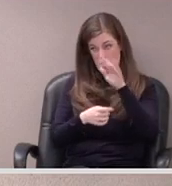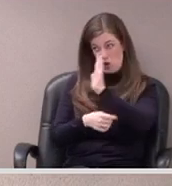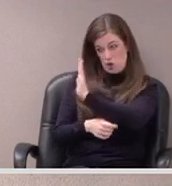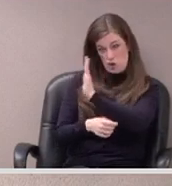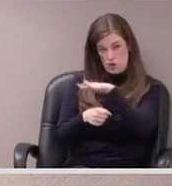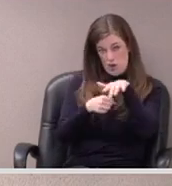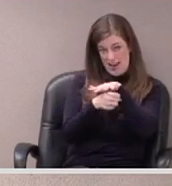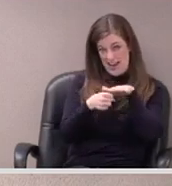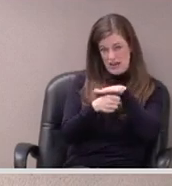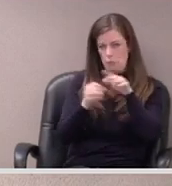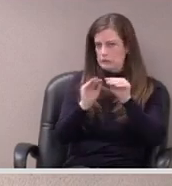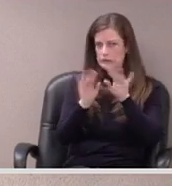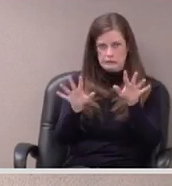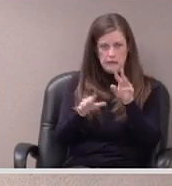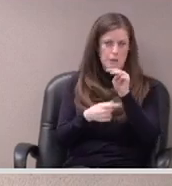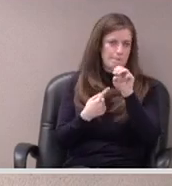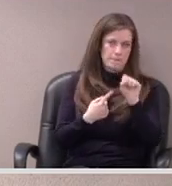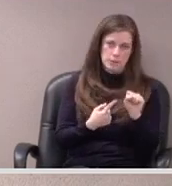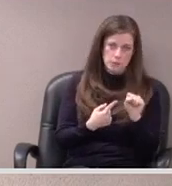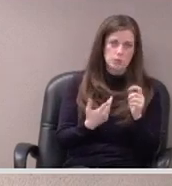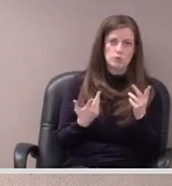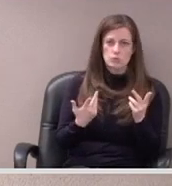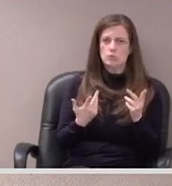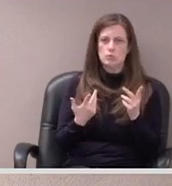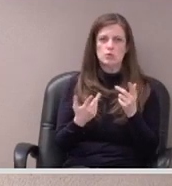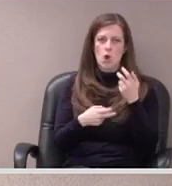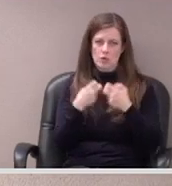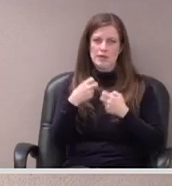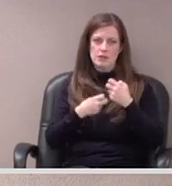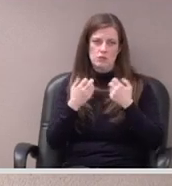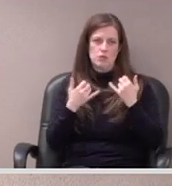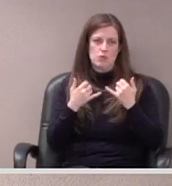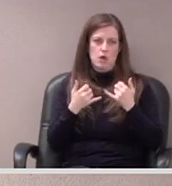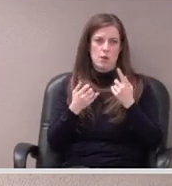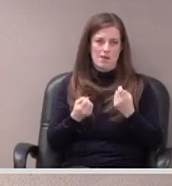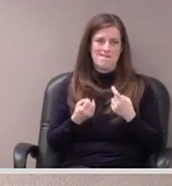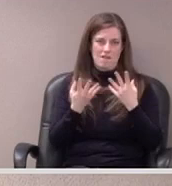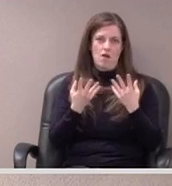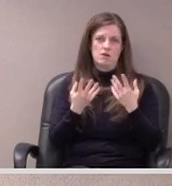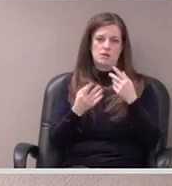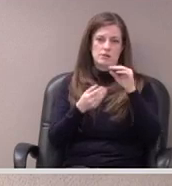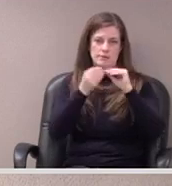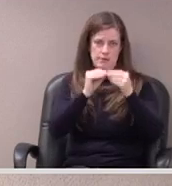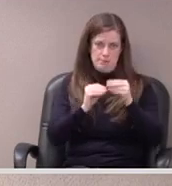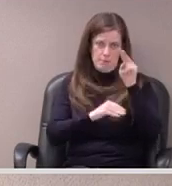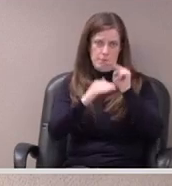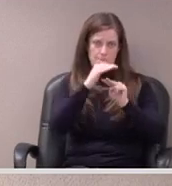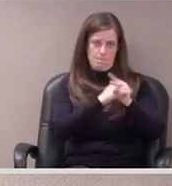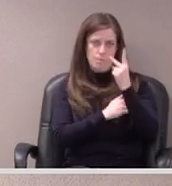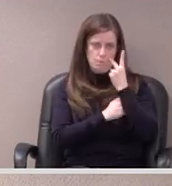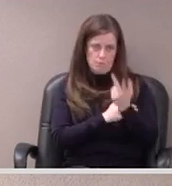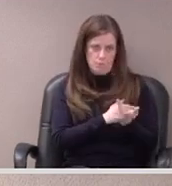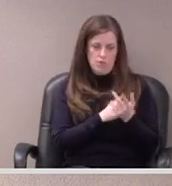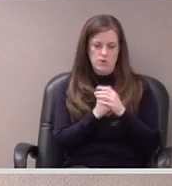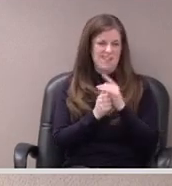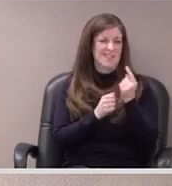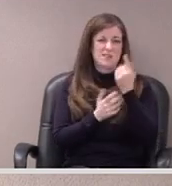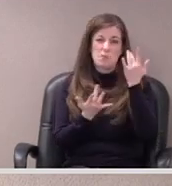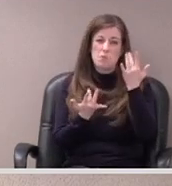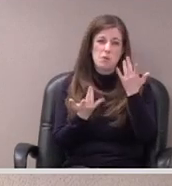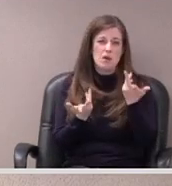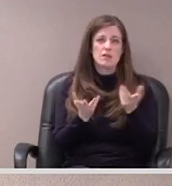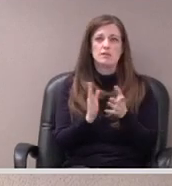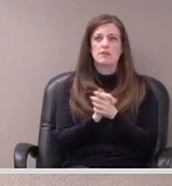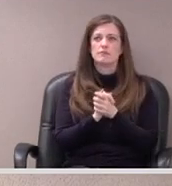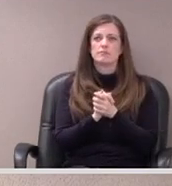which clearly our middle schools are an issue when it becomes to enrollment projection, just because